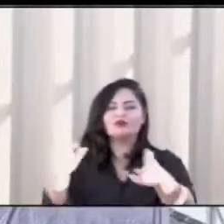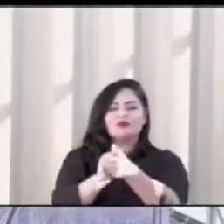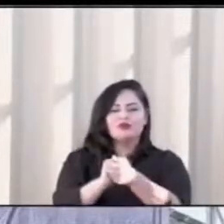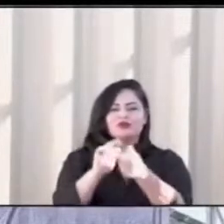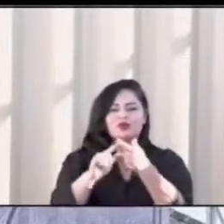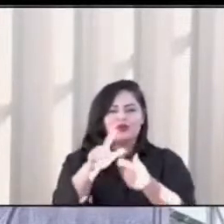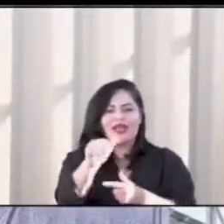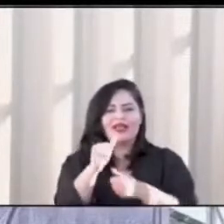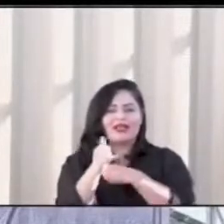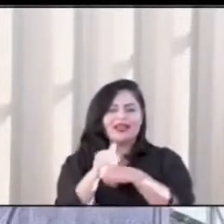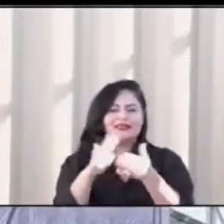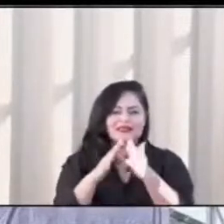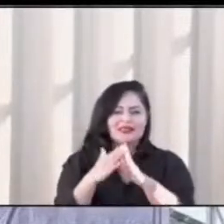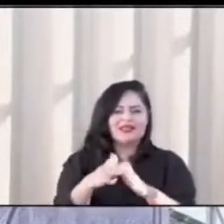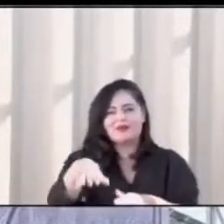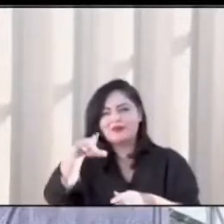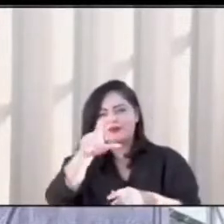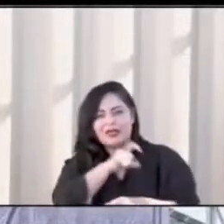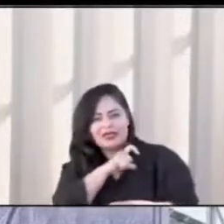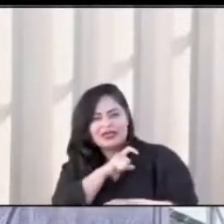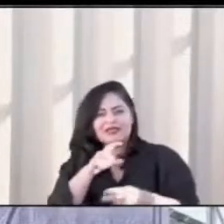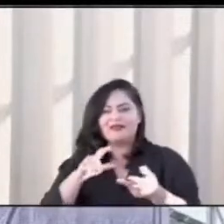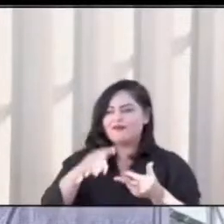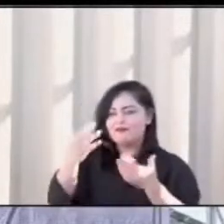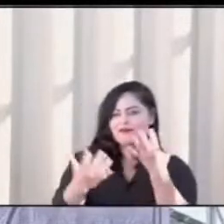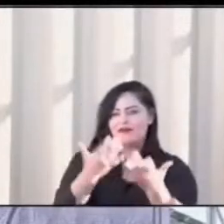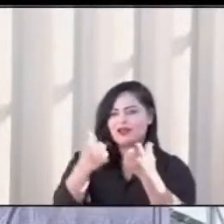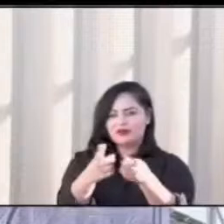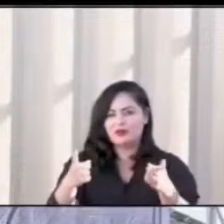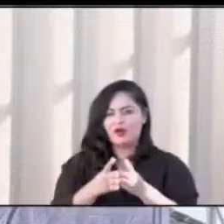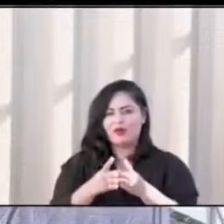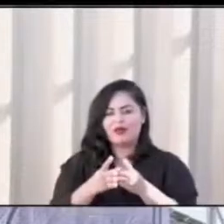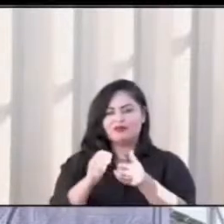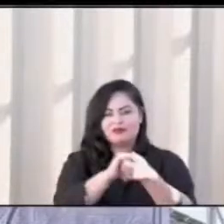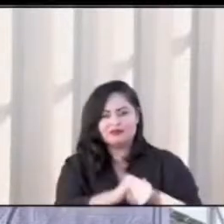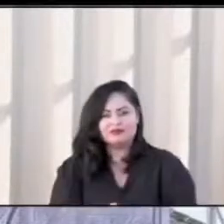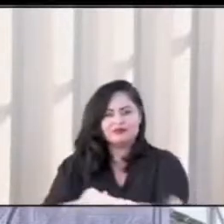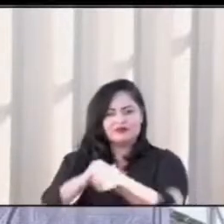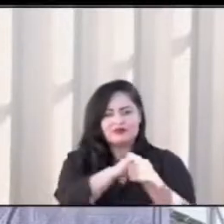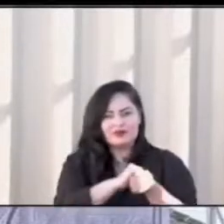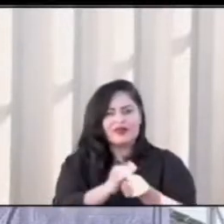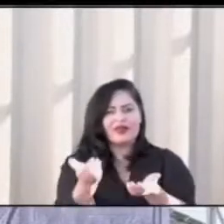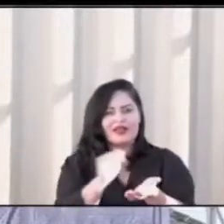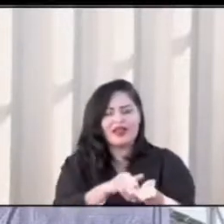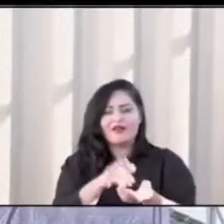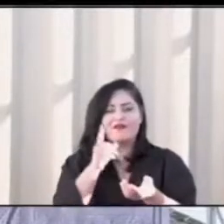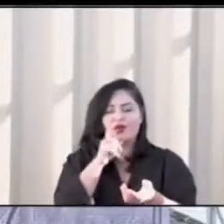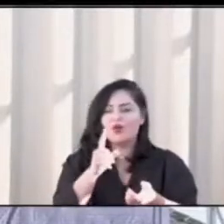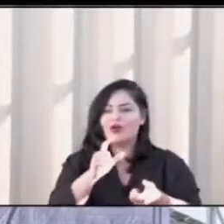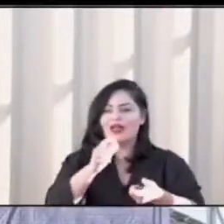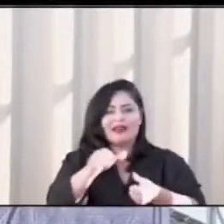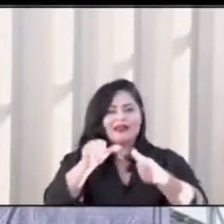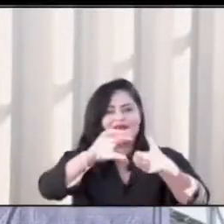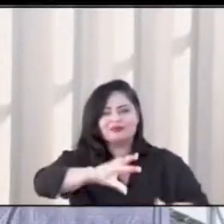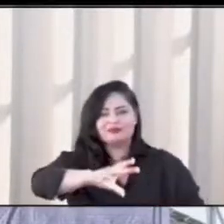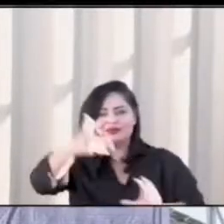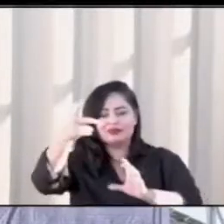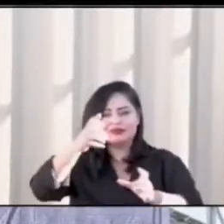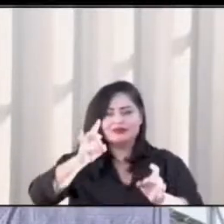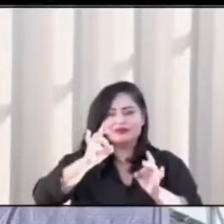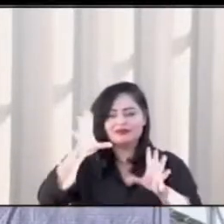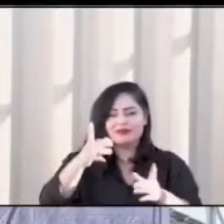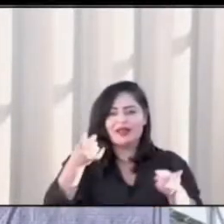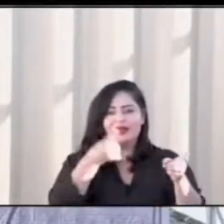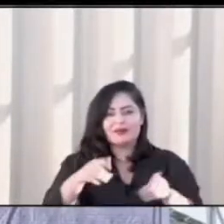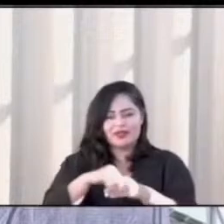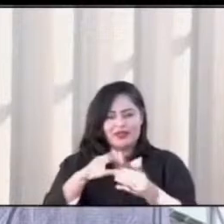LA City and Police Departments, LA City Fire and Police Departments, to complex incidents and disasters that affect communities of Los